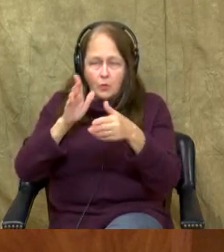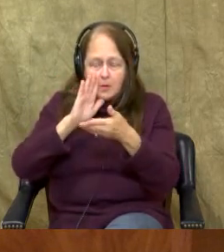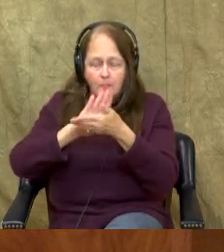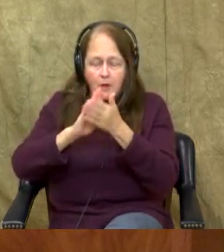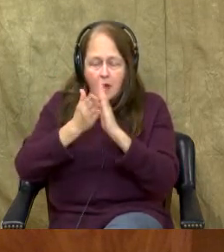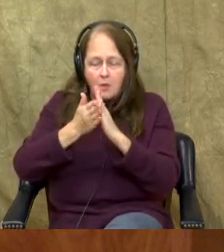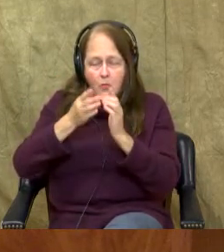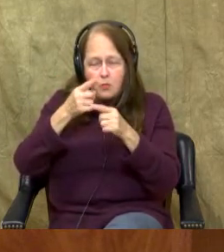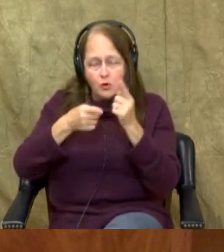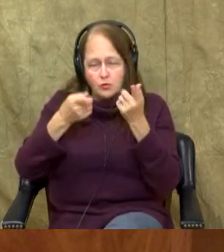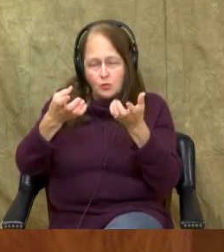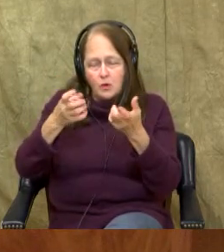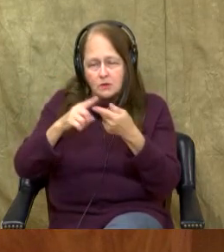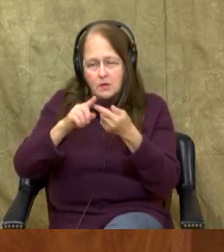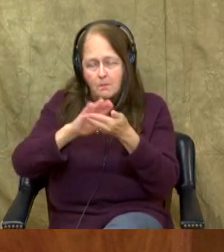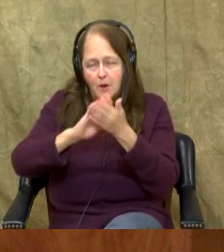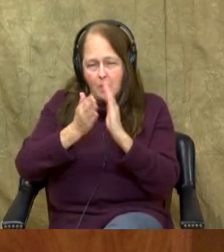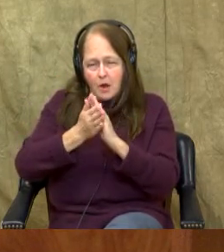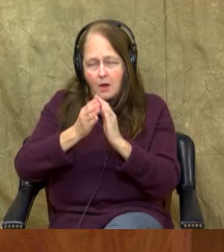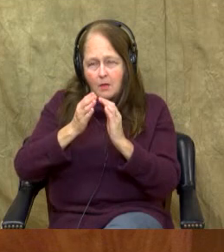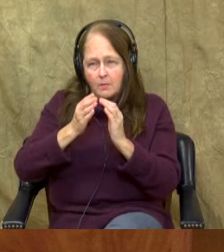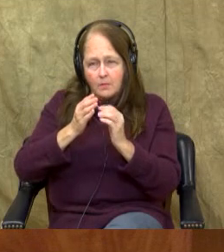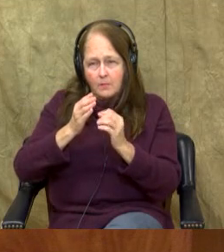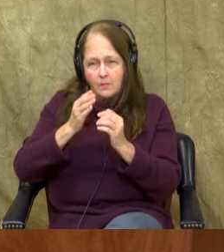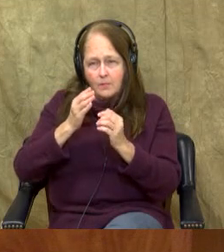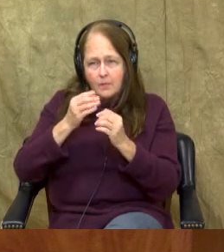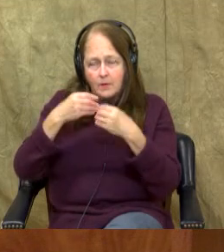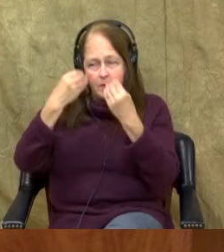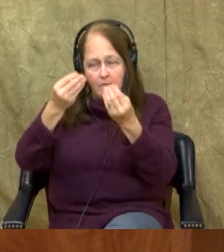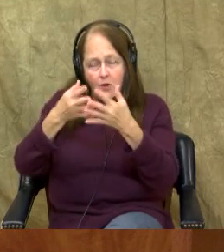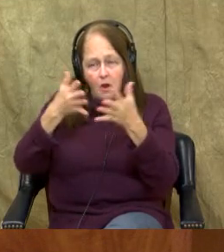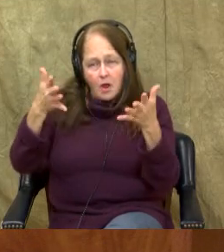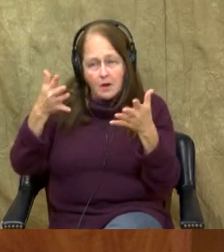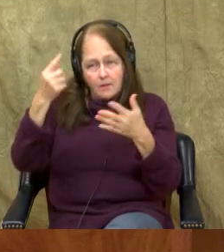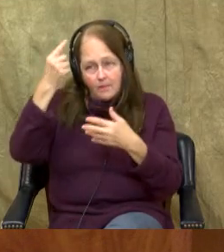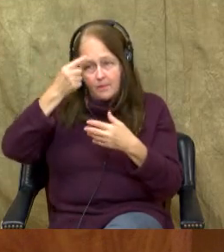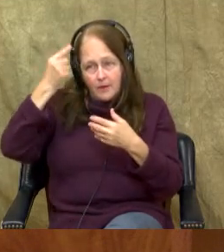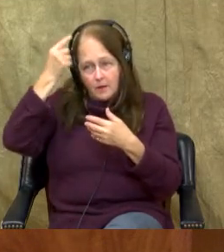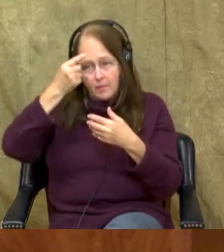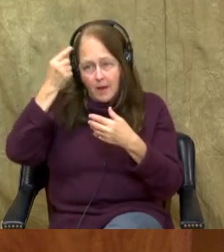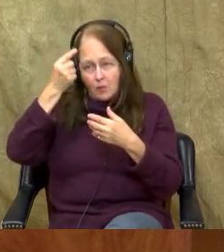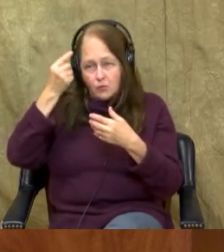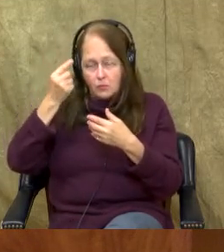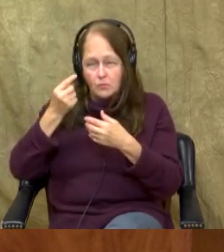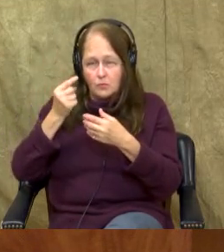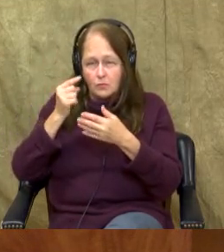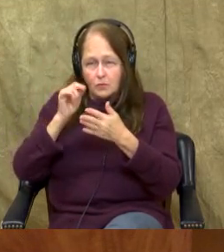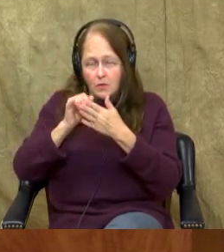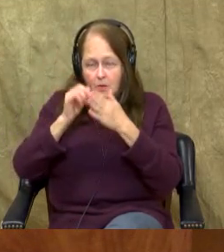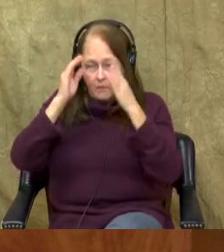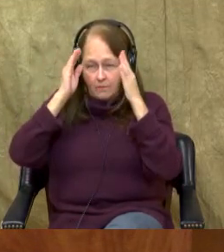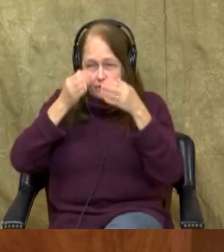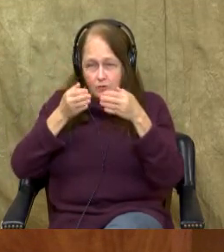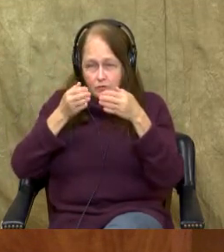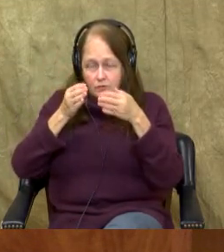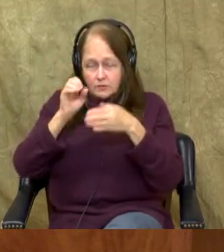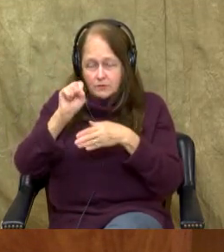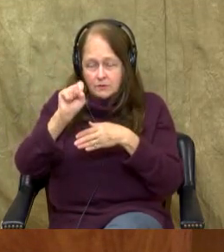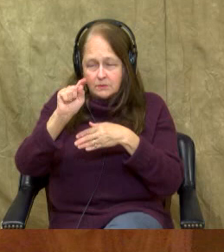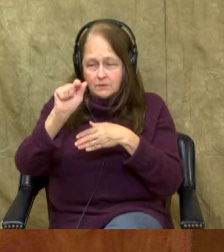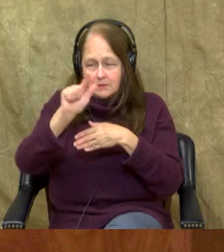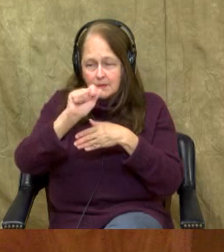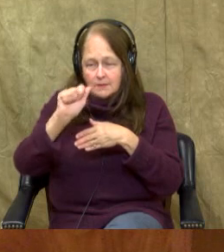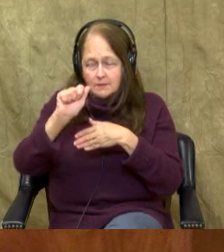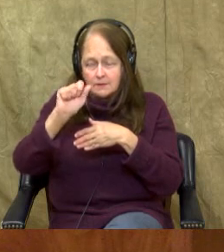you think you want to become. Gives you a lot to think about. Now, if we're focusing on stanza 2